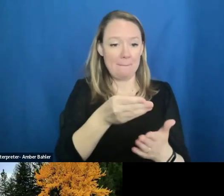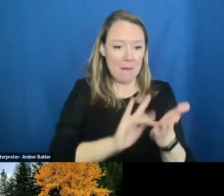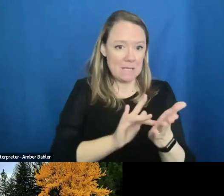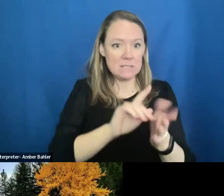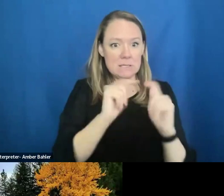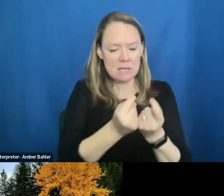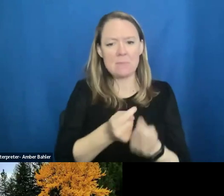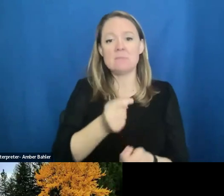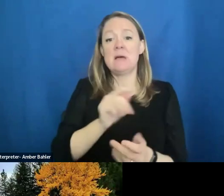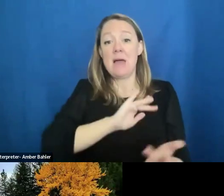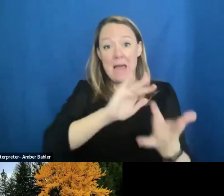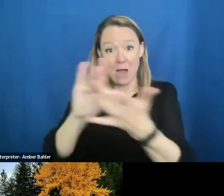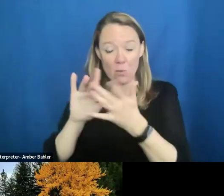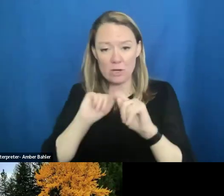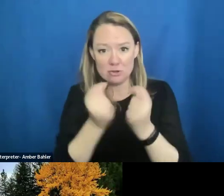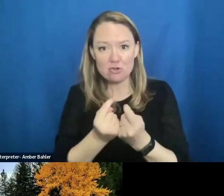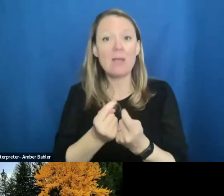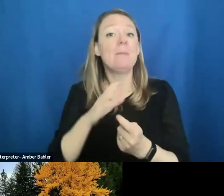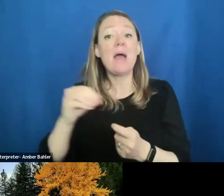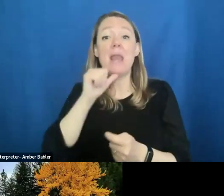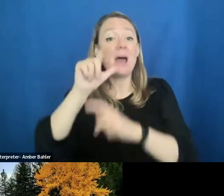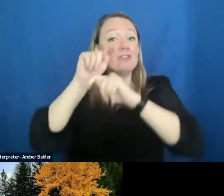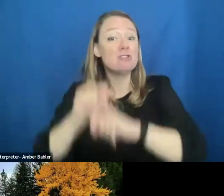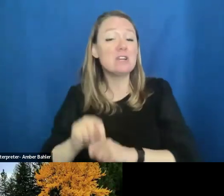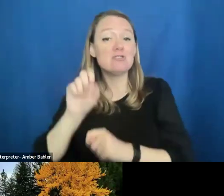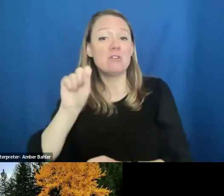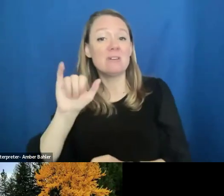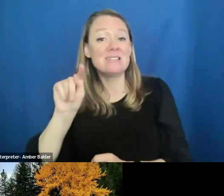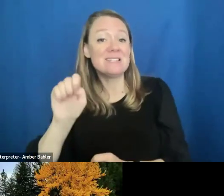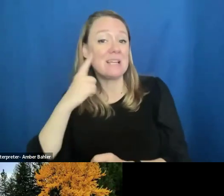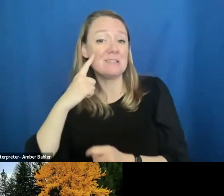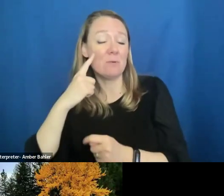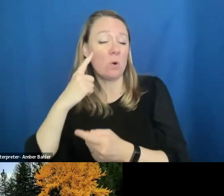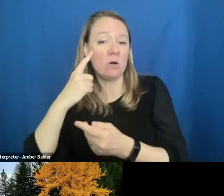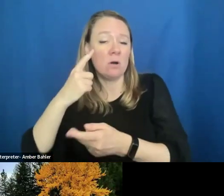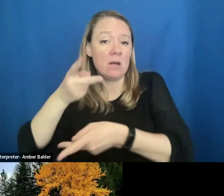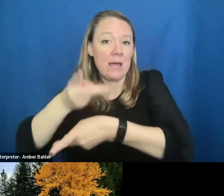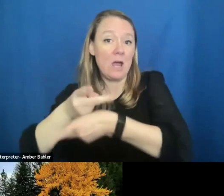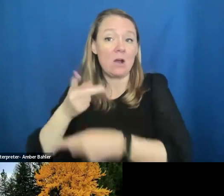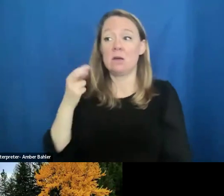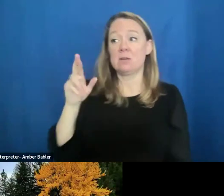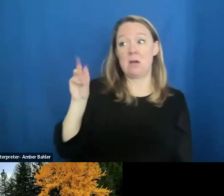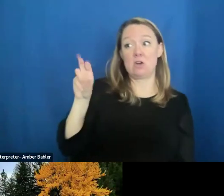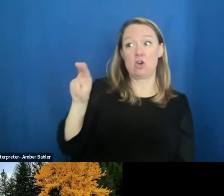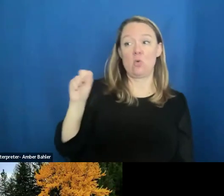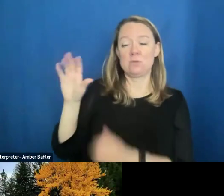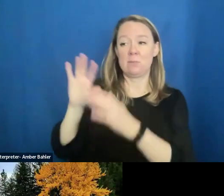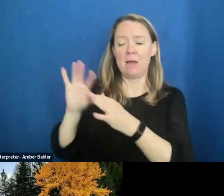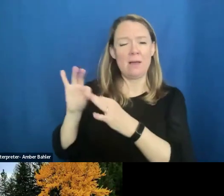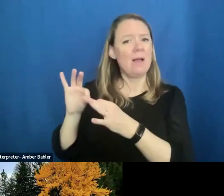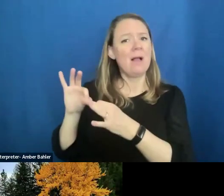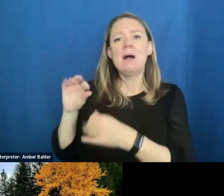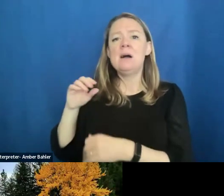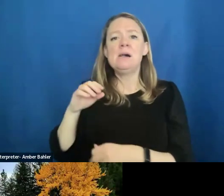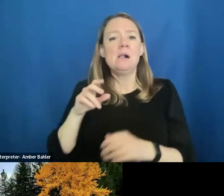for non-traditional sites of care. For the reason Dr. Owen said, folks with substance use disorders aren't treated well. They're discriminated